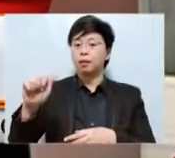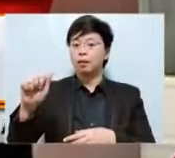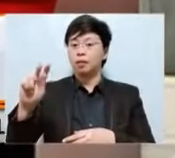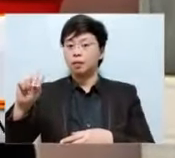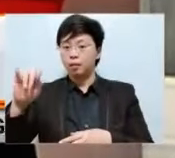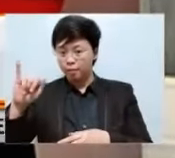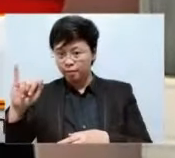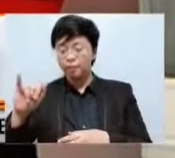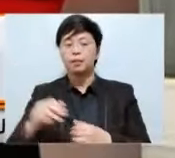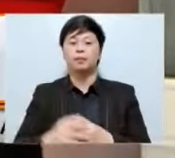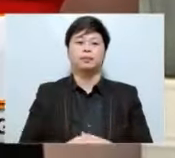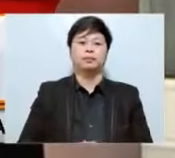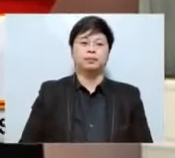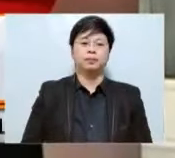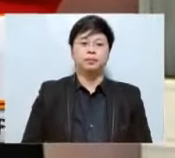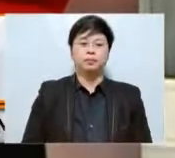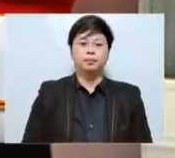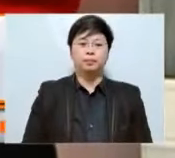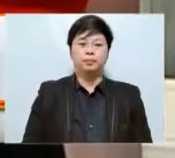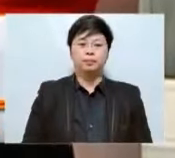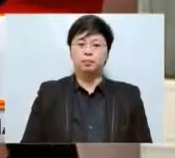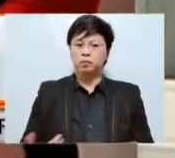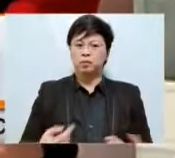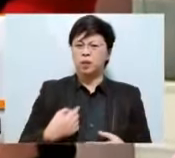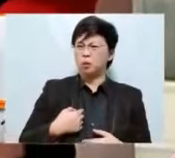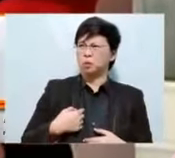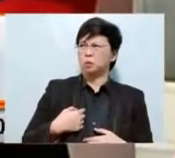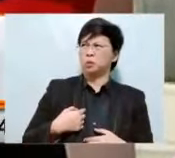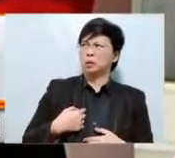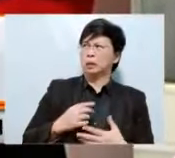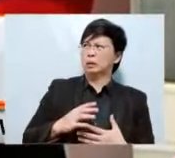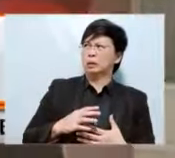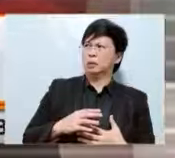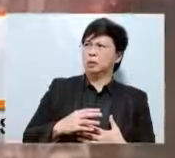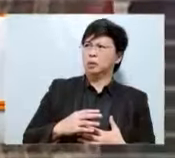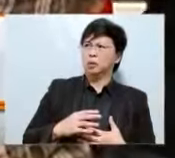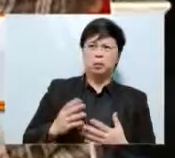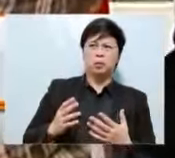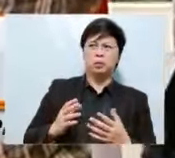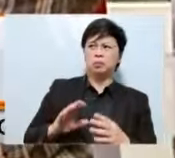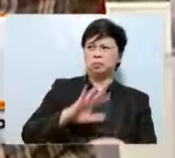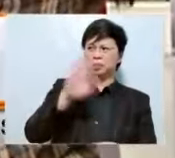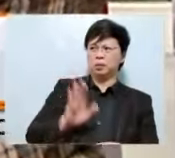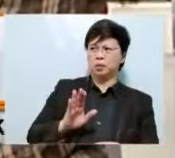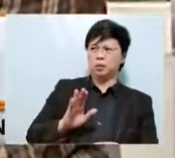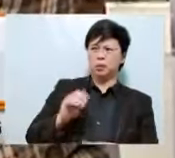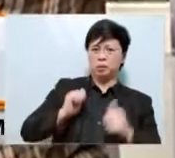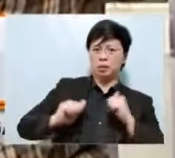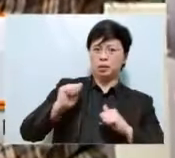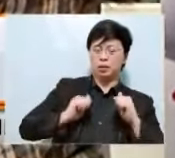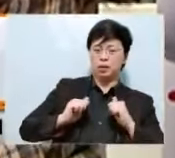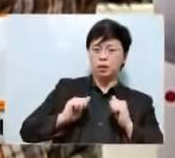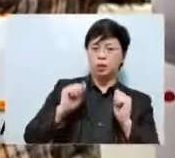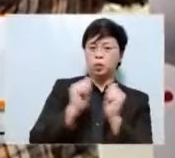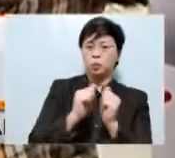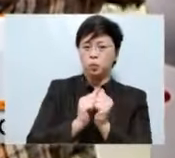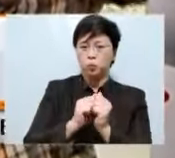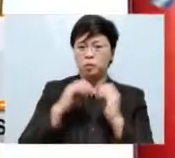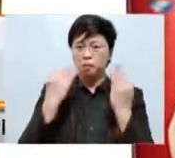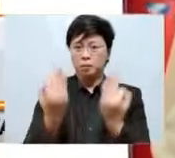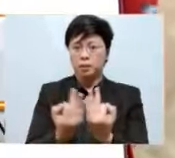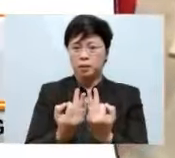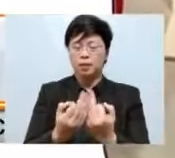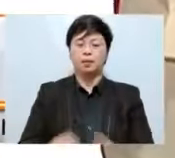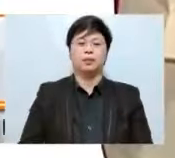because parang bubuhay ko, I never acted with my family. Speaking of kids,